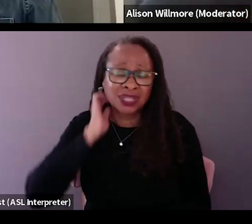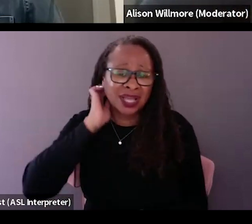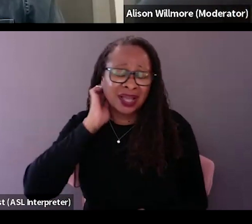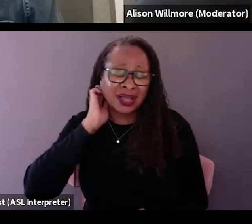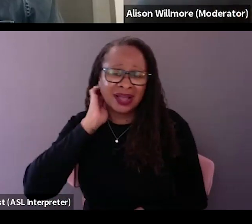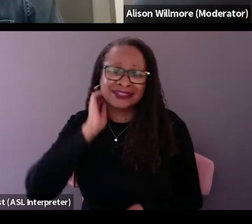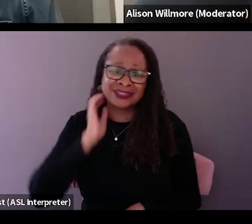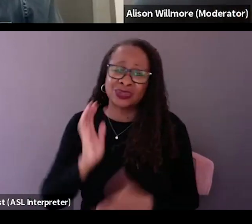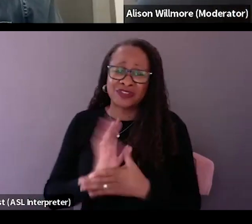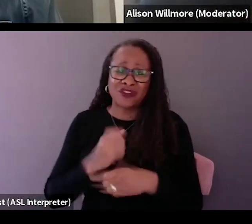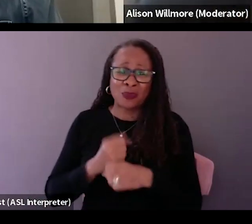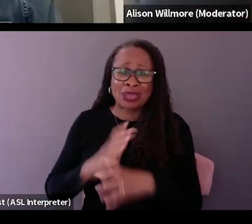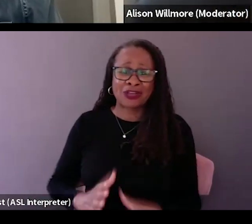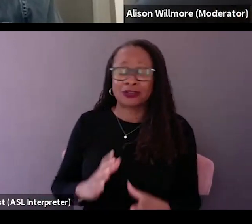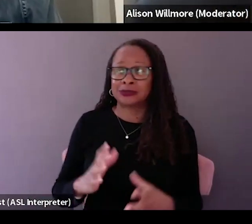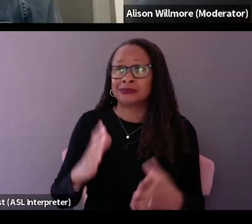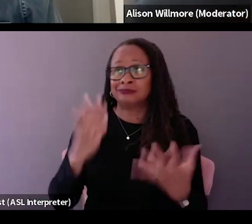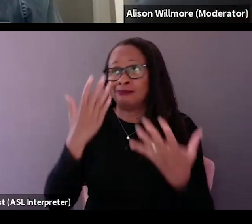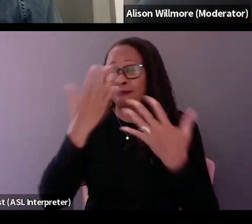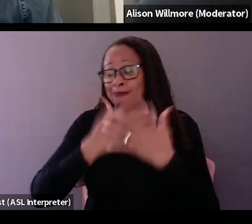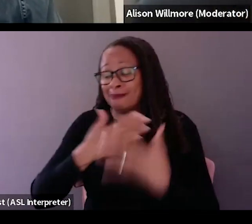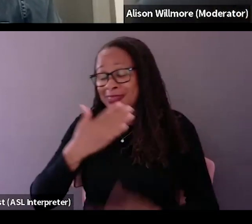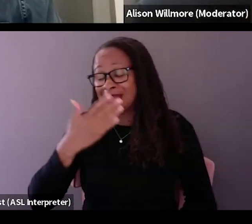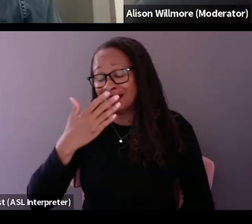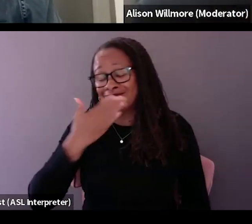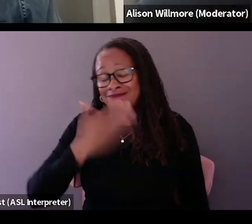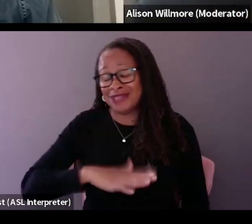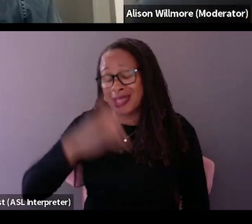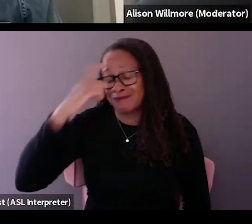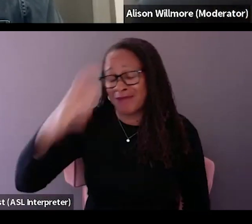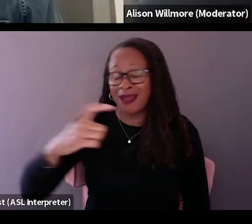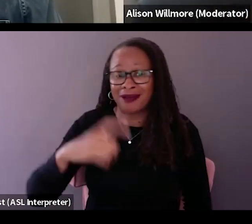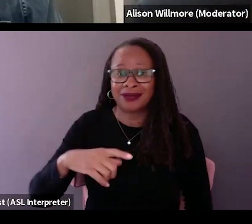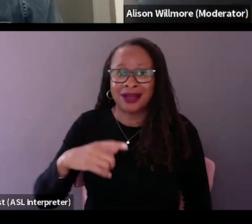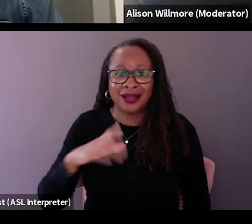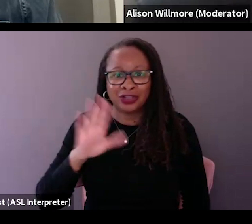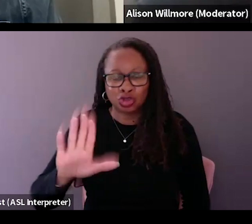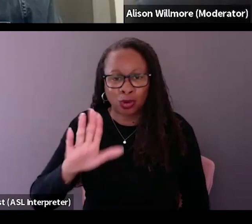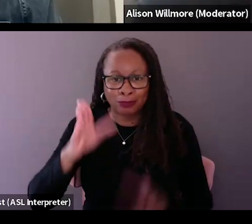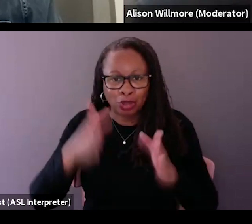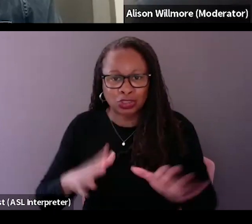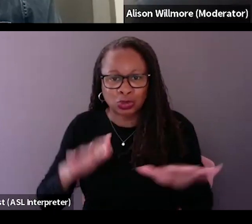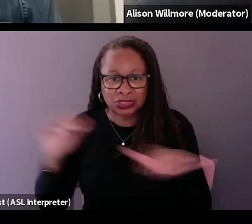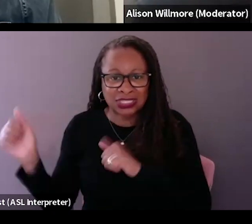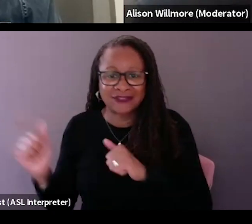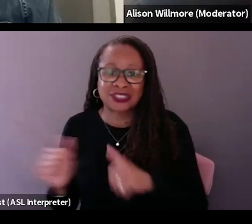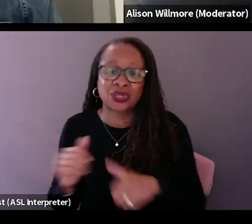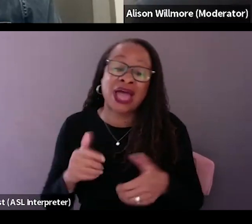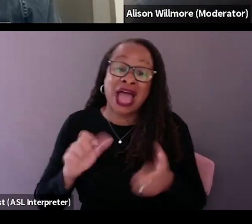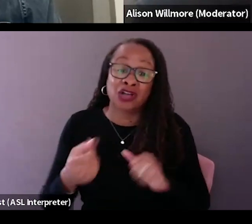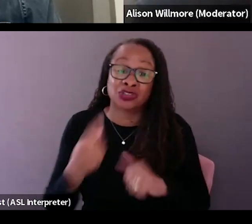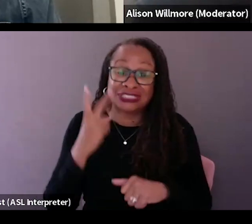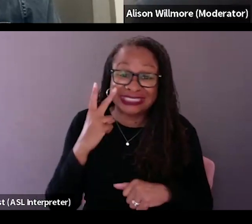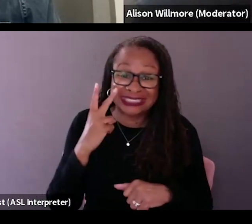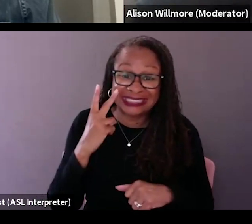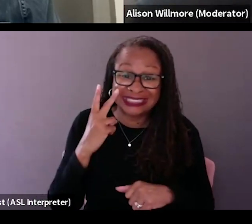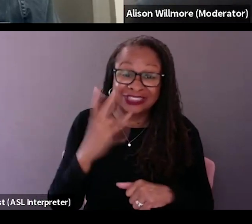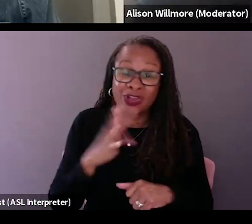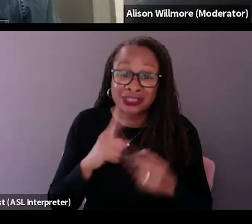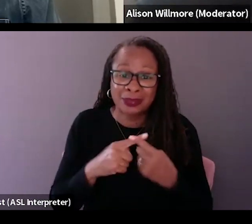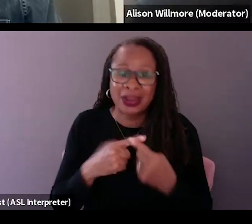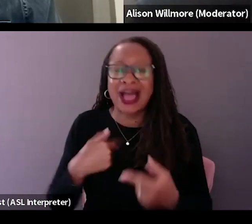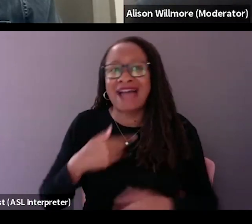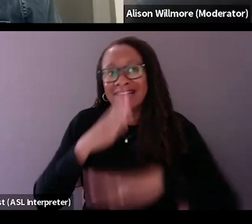back. So the way she words it, she's half seen the film. She tried a few weeks later while we were releasing the